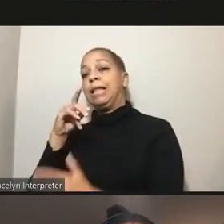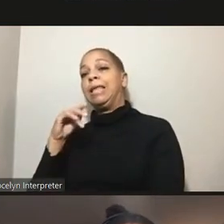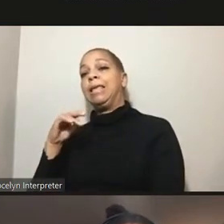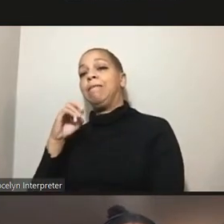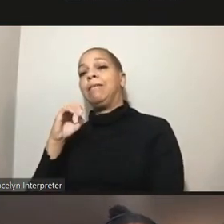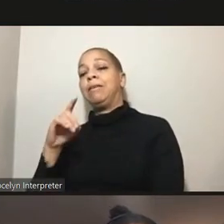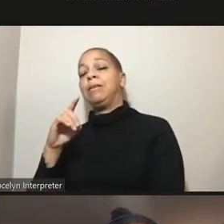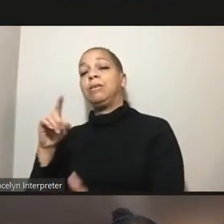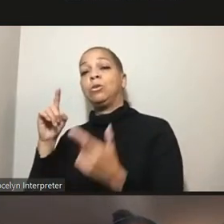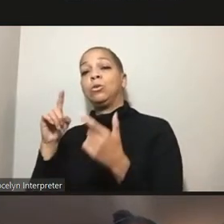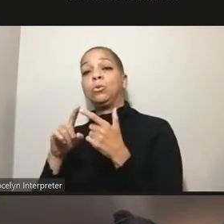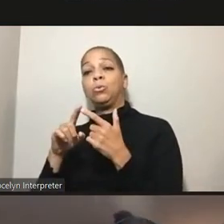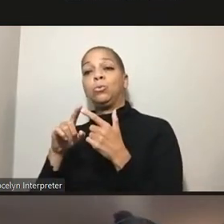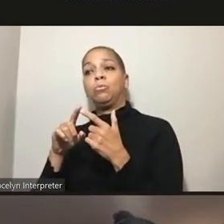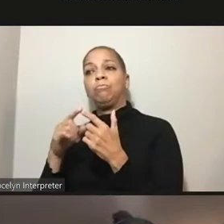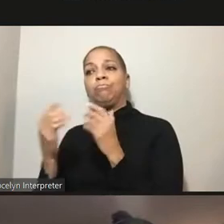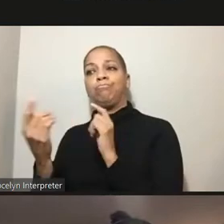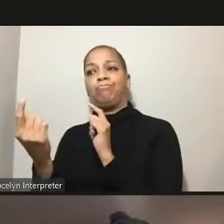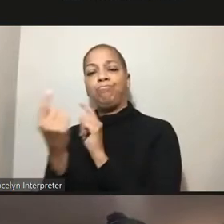And now